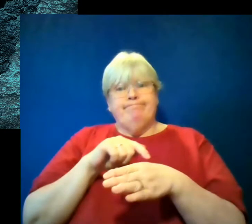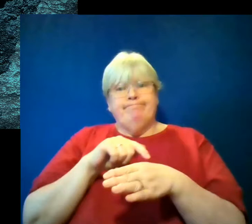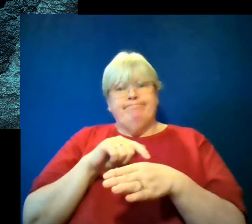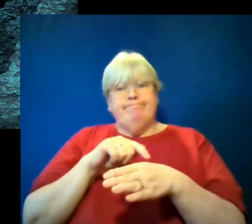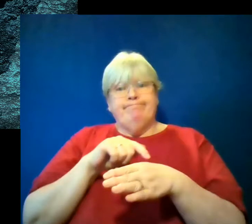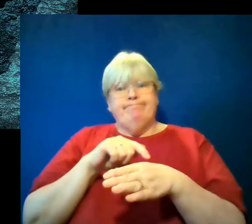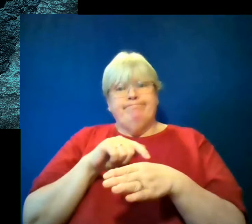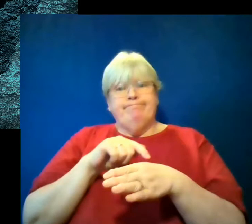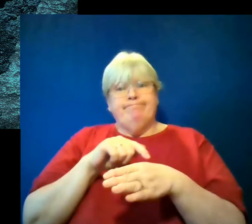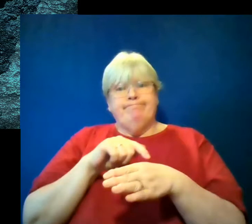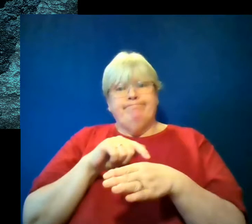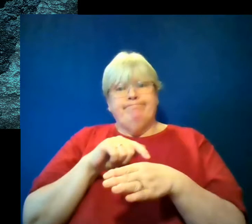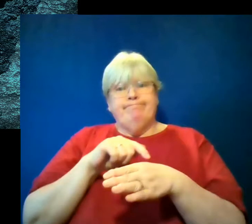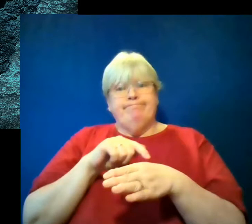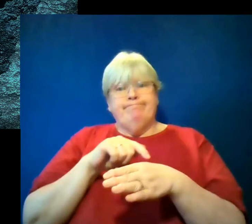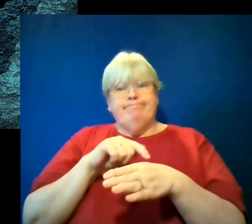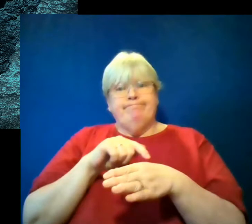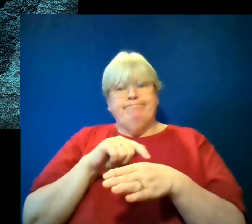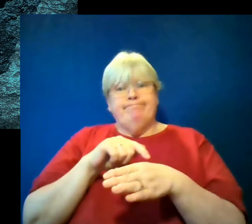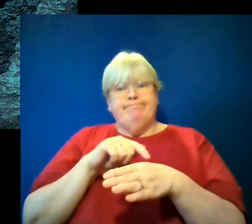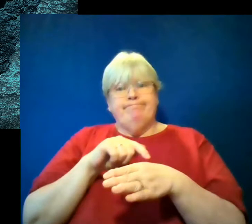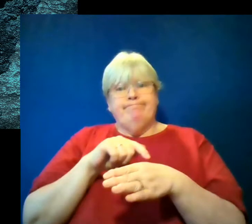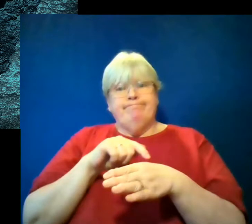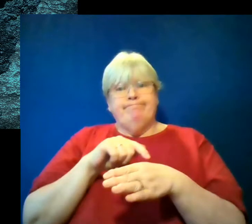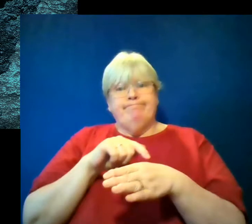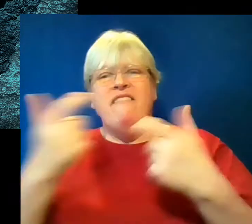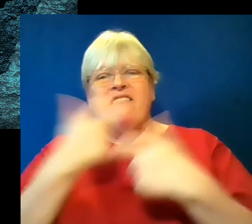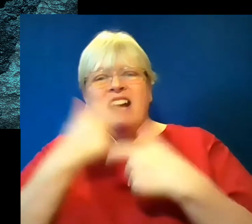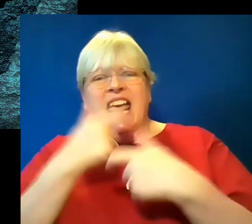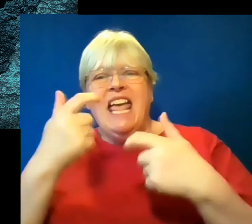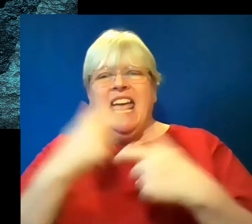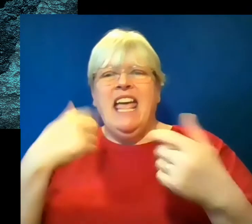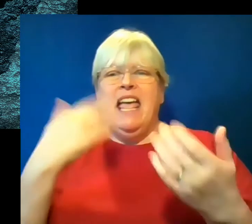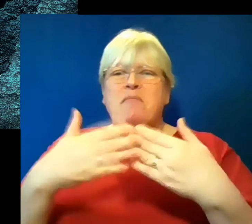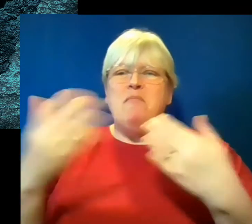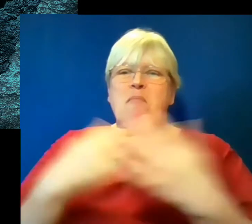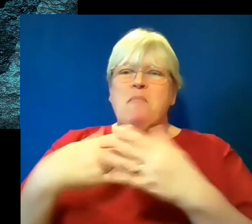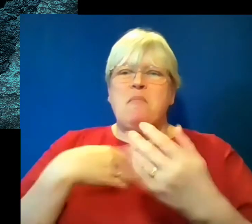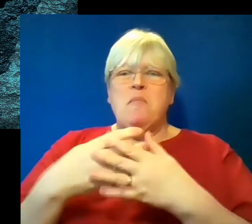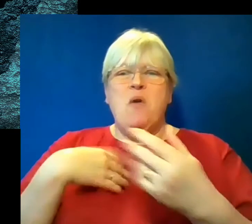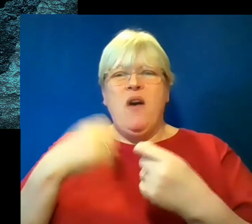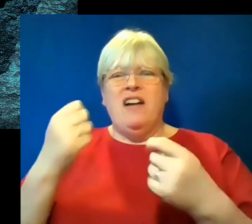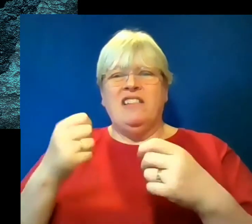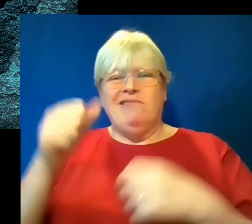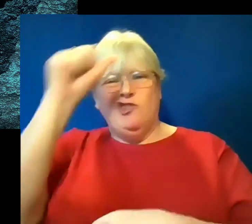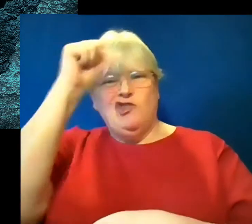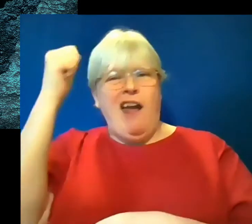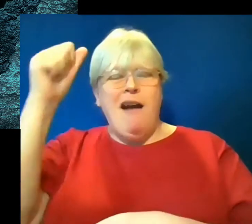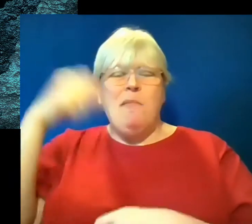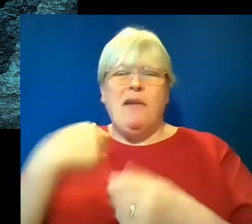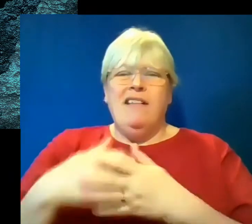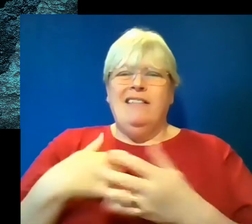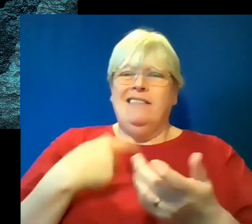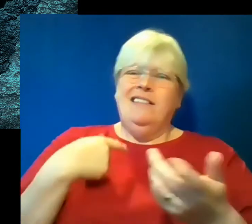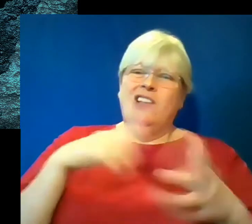that it made him funnier and sharper and take no nonsenser. And I wanted Vita to be a little bit like that. I also wanted her to